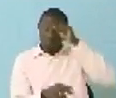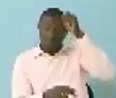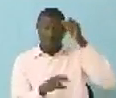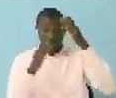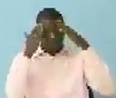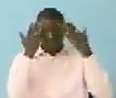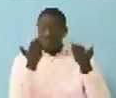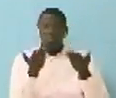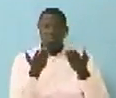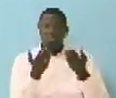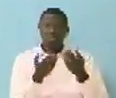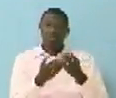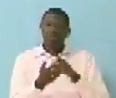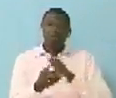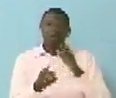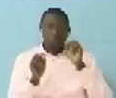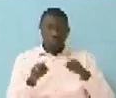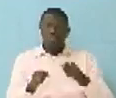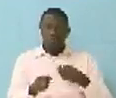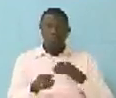I wouldn't exaggerate on that. This